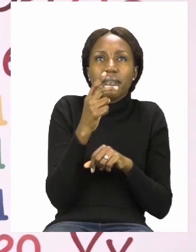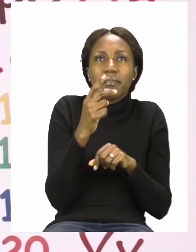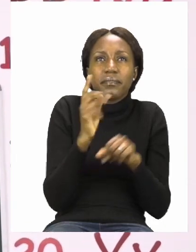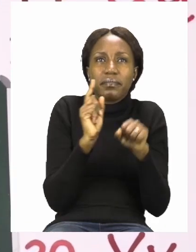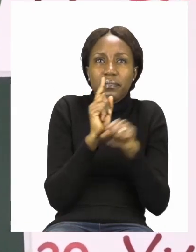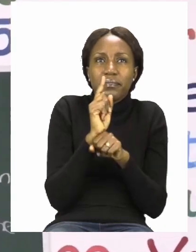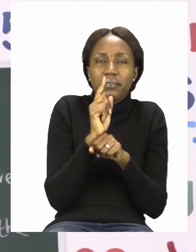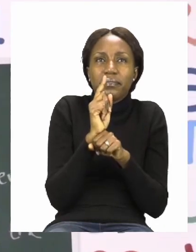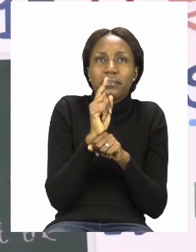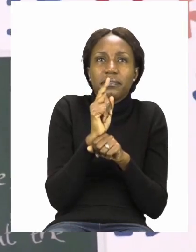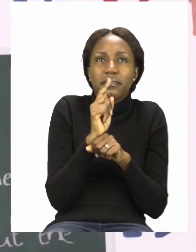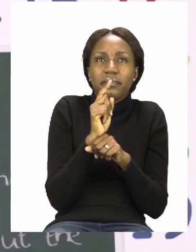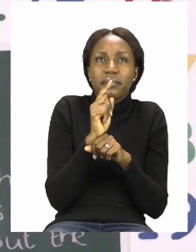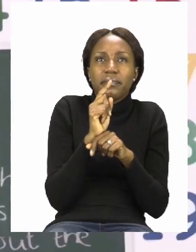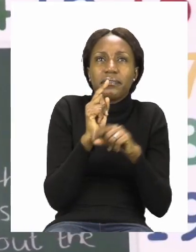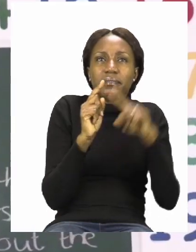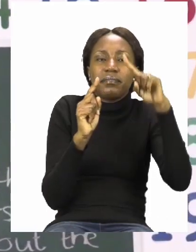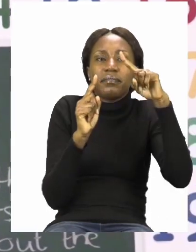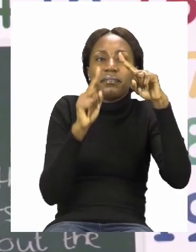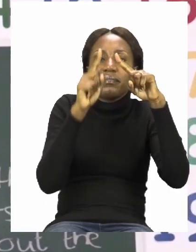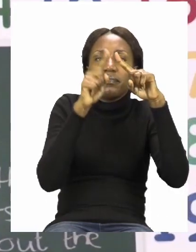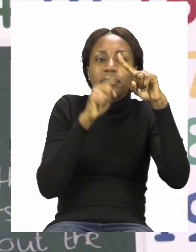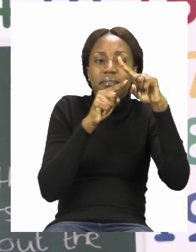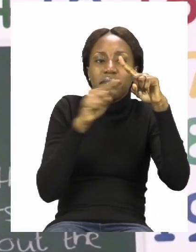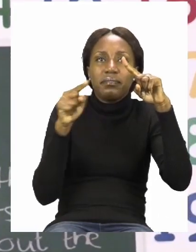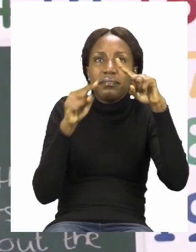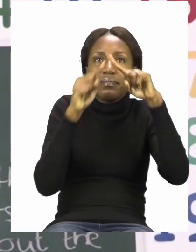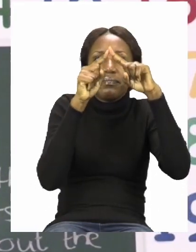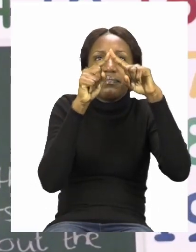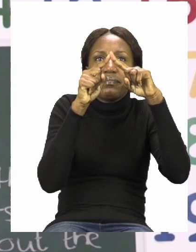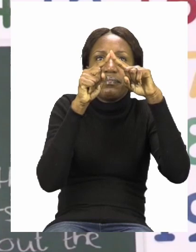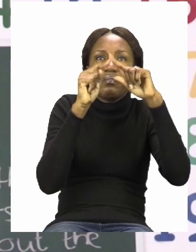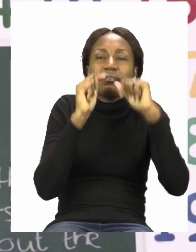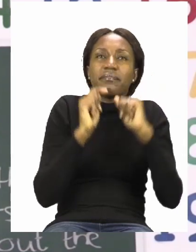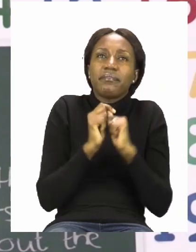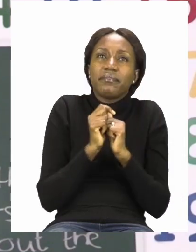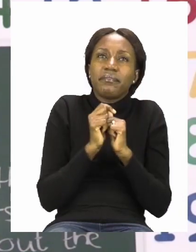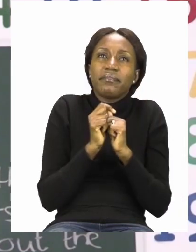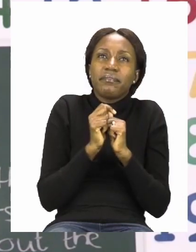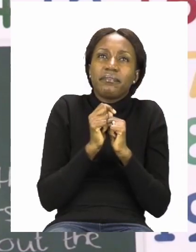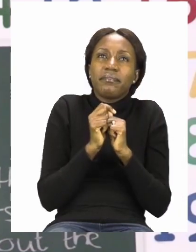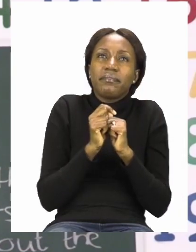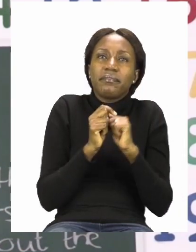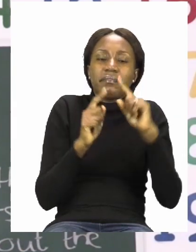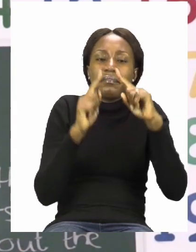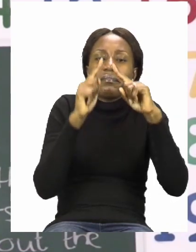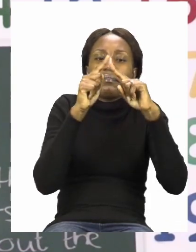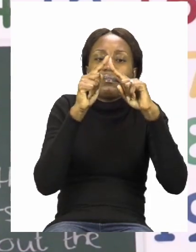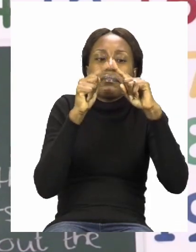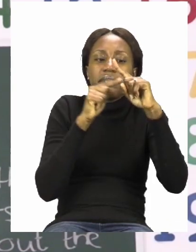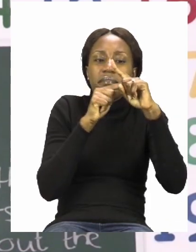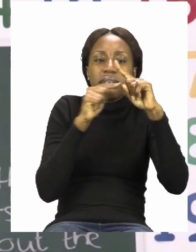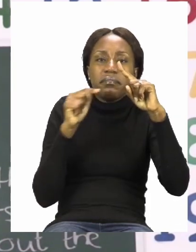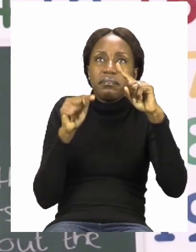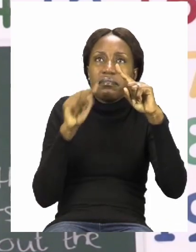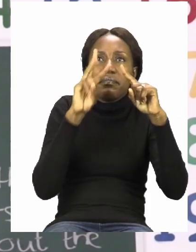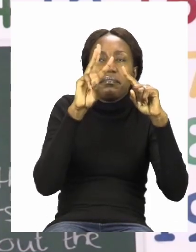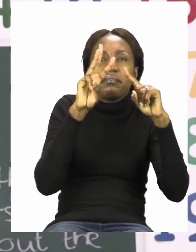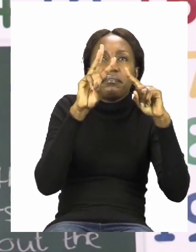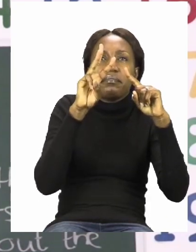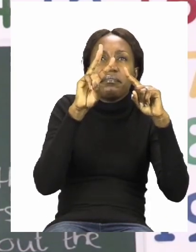first shape that you can see is a triangle. You can see that it has 3 pointed sides.